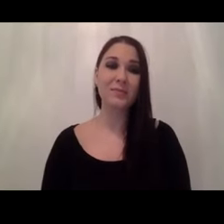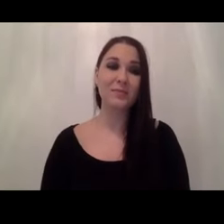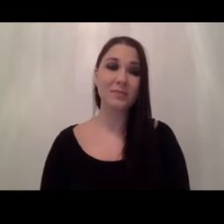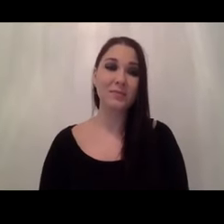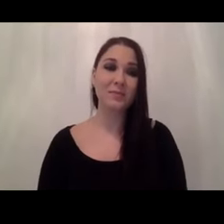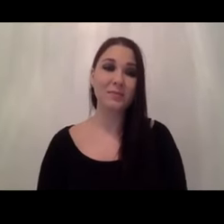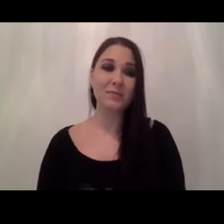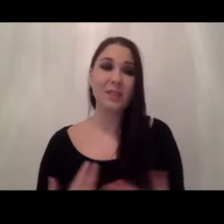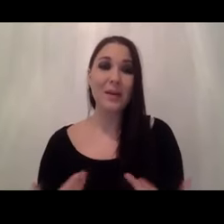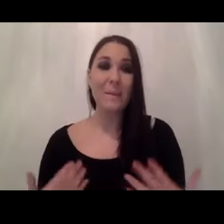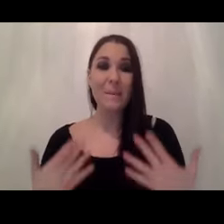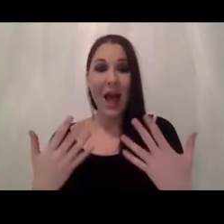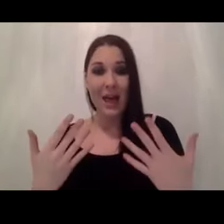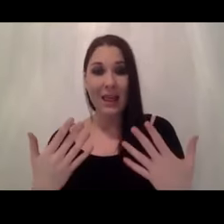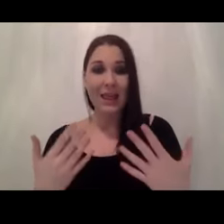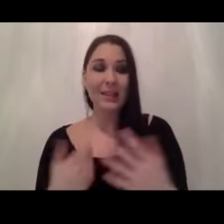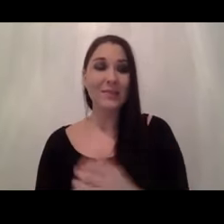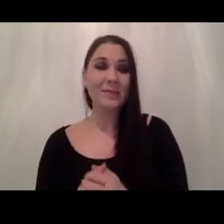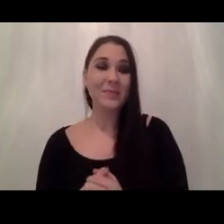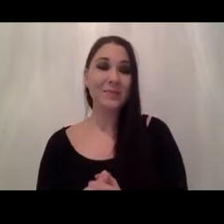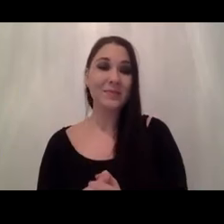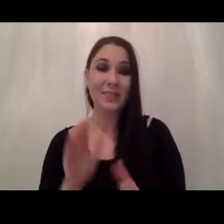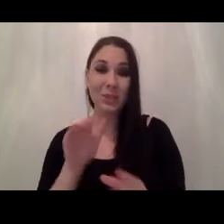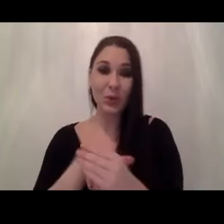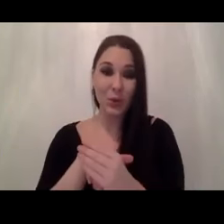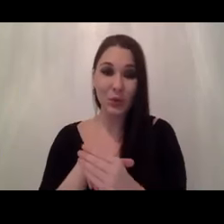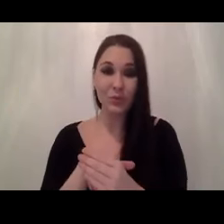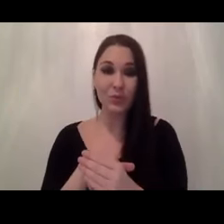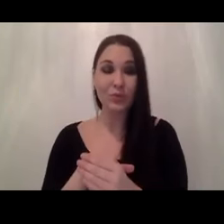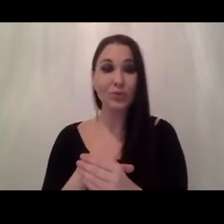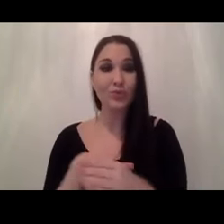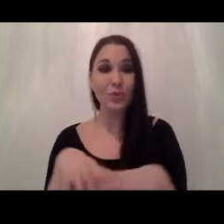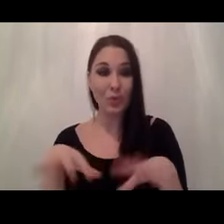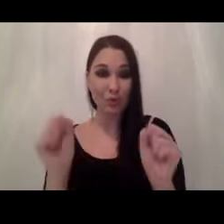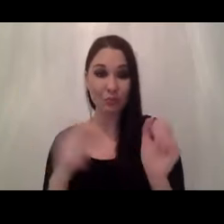math and technical stuff. So let's go for it.